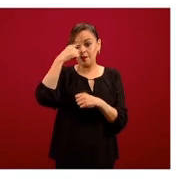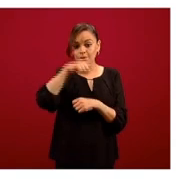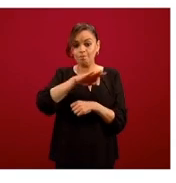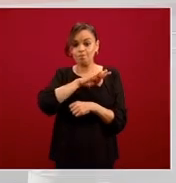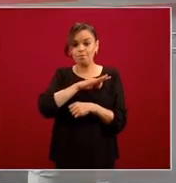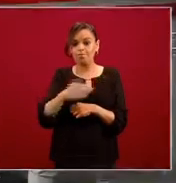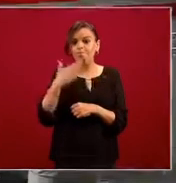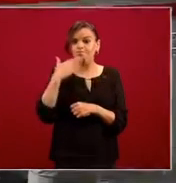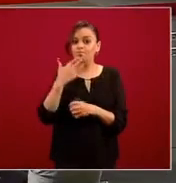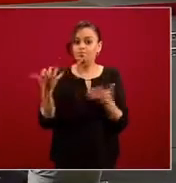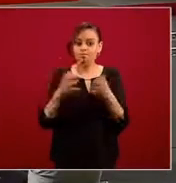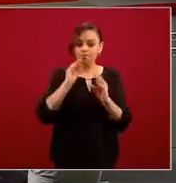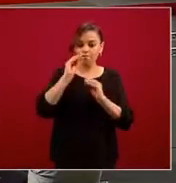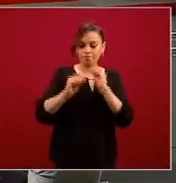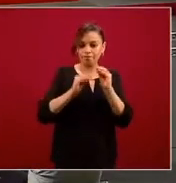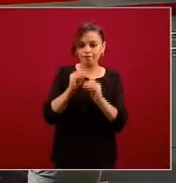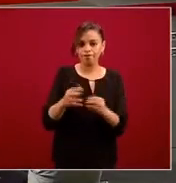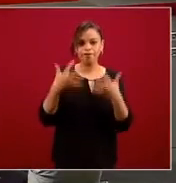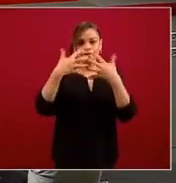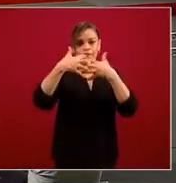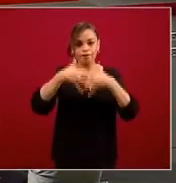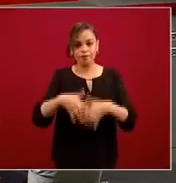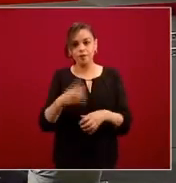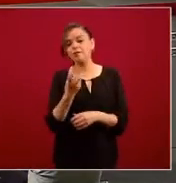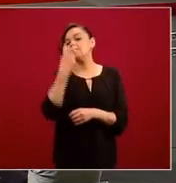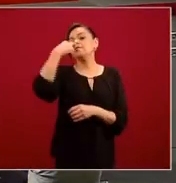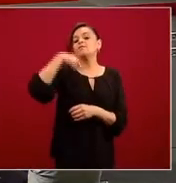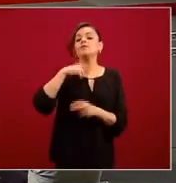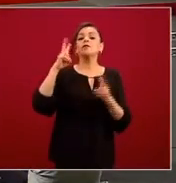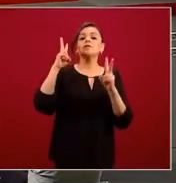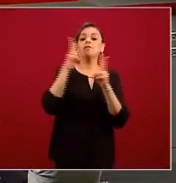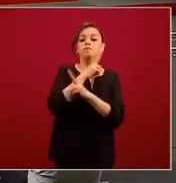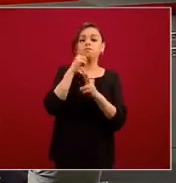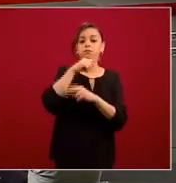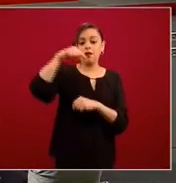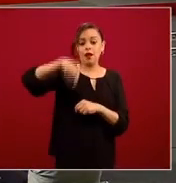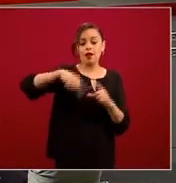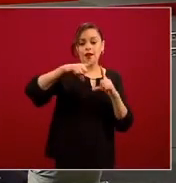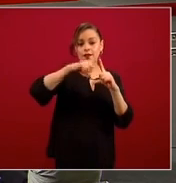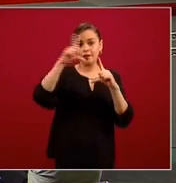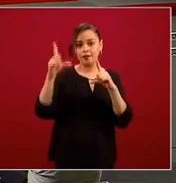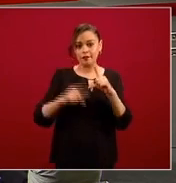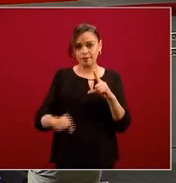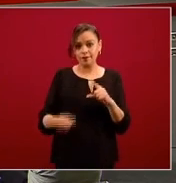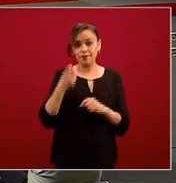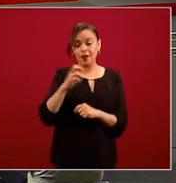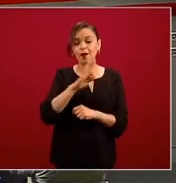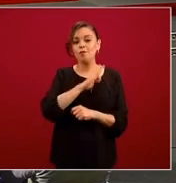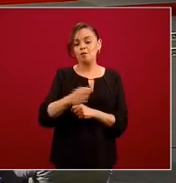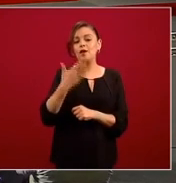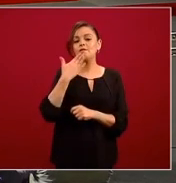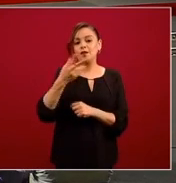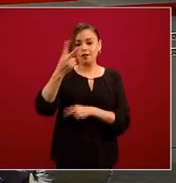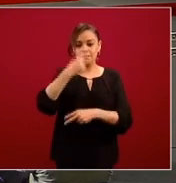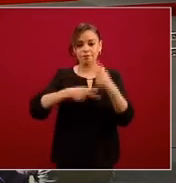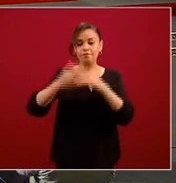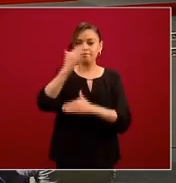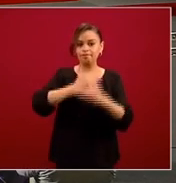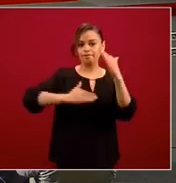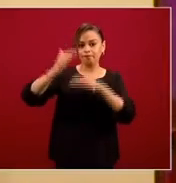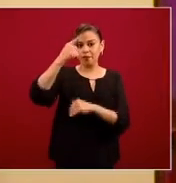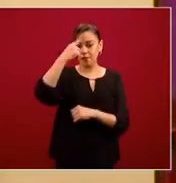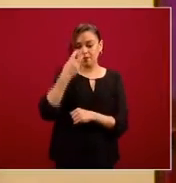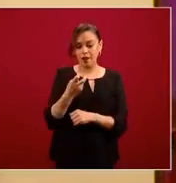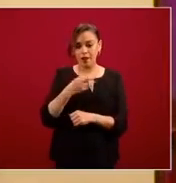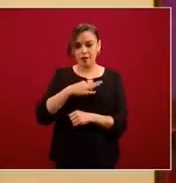program happened in order so we could develop these ventilators and face this pandemic. This is an